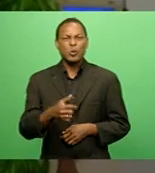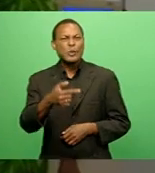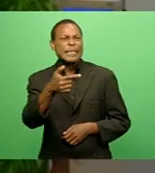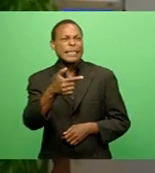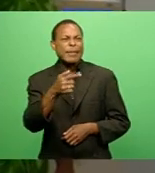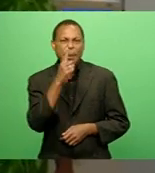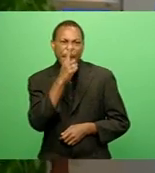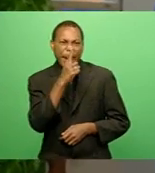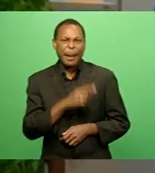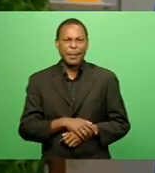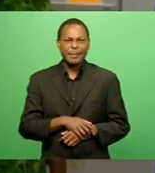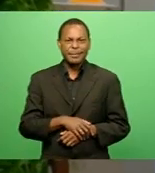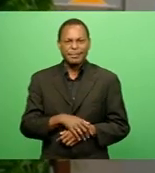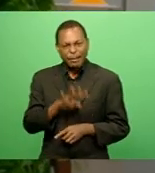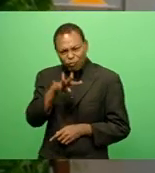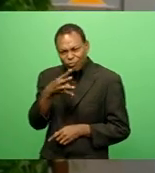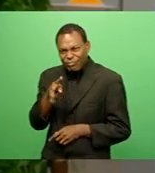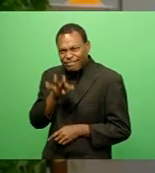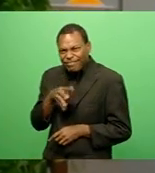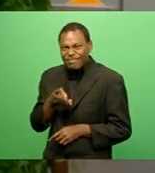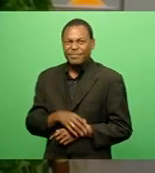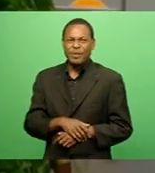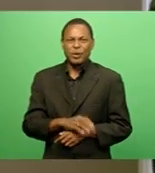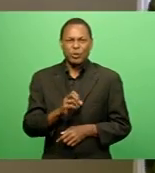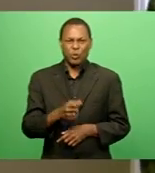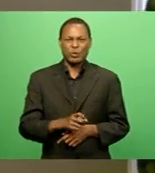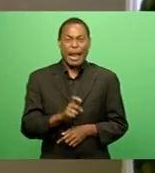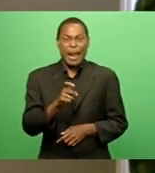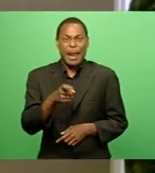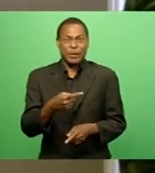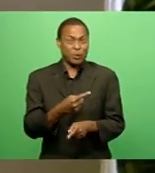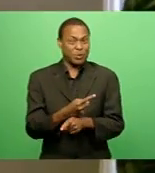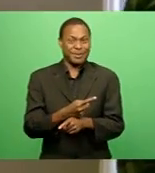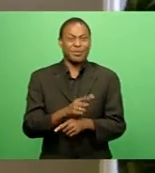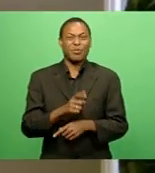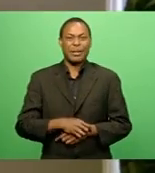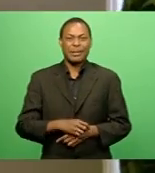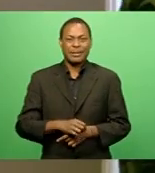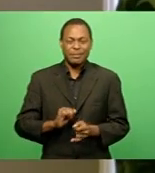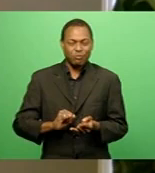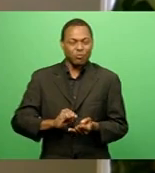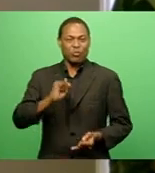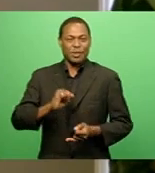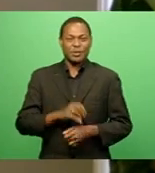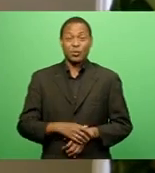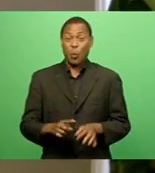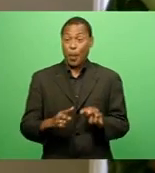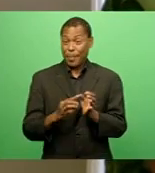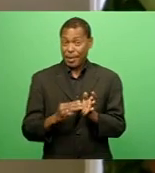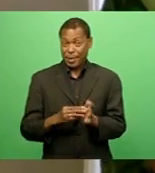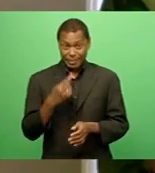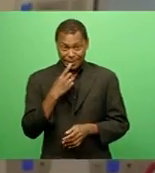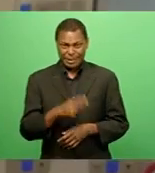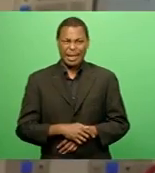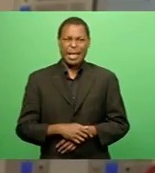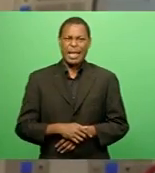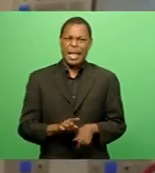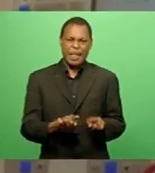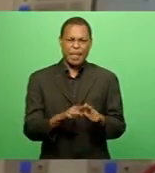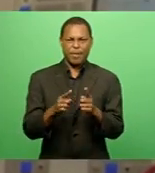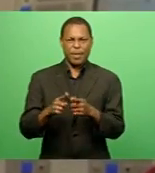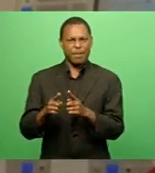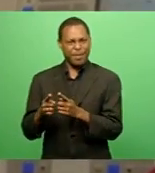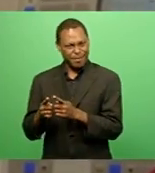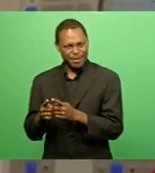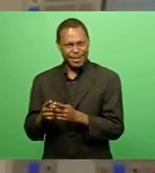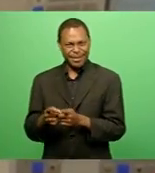and we'll anticipate over the coming weeks to increase that steadily. The Prime Minister says there is treatment for different types of kidney dialysis now